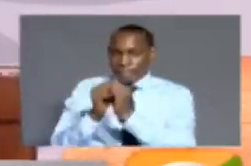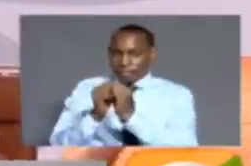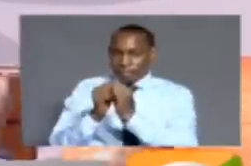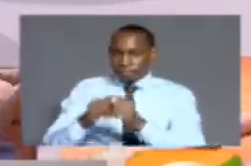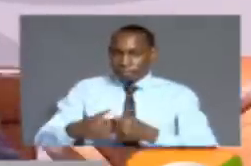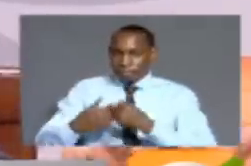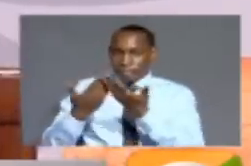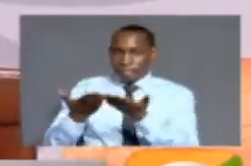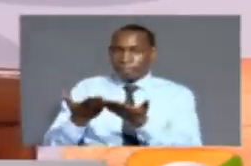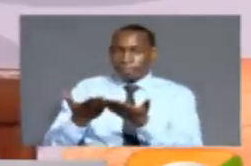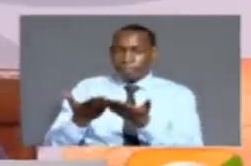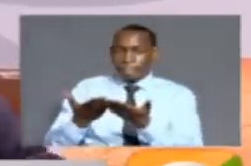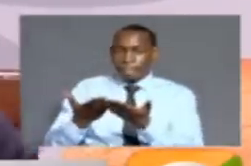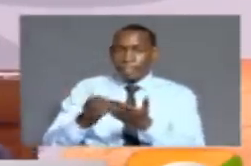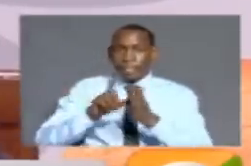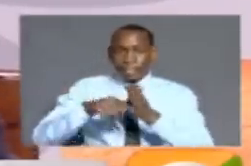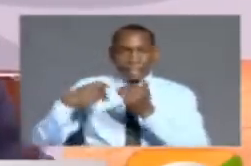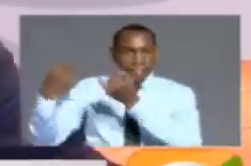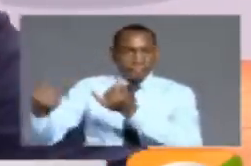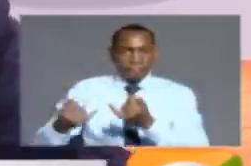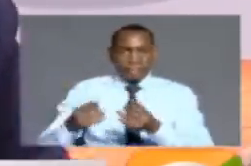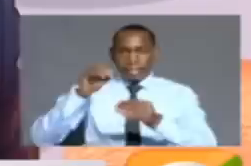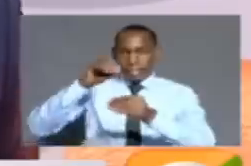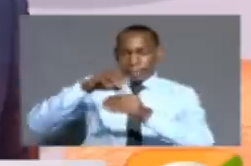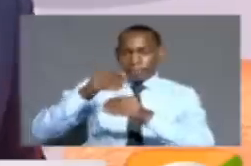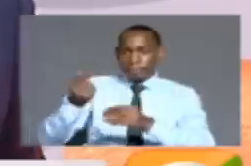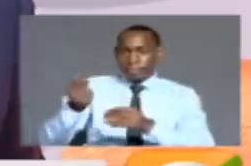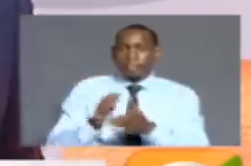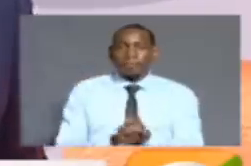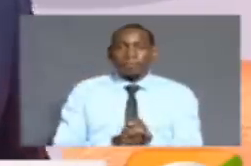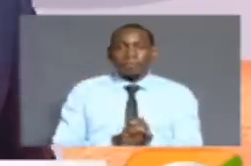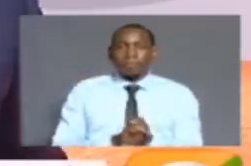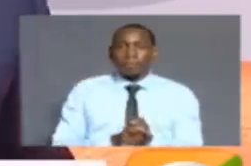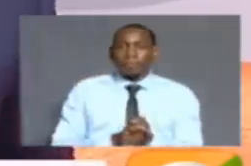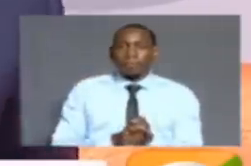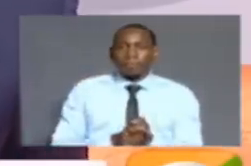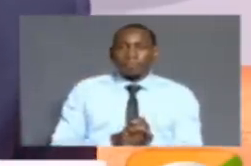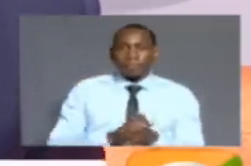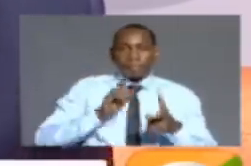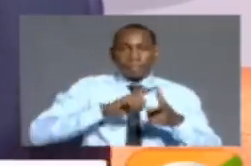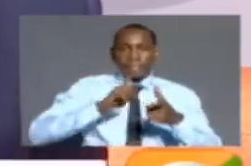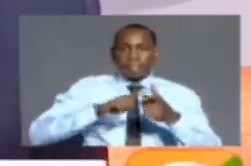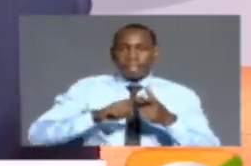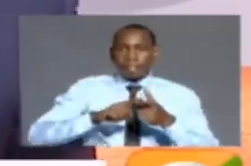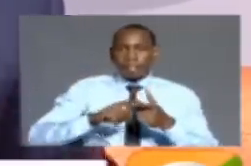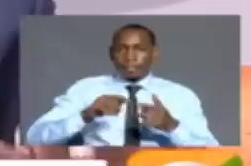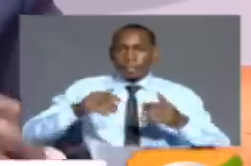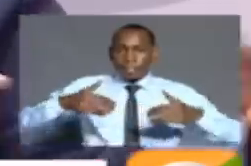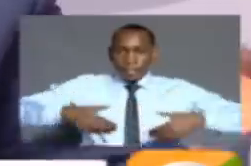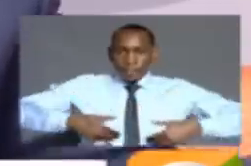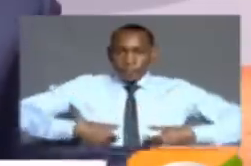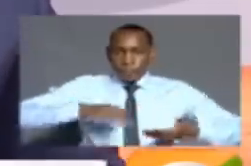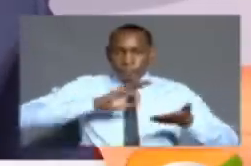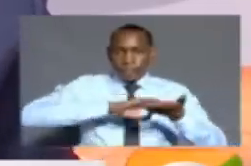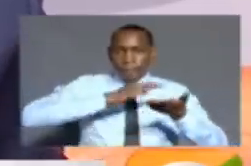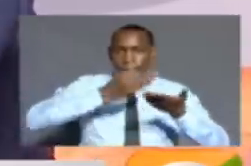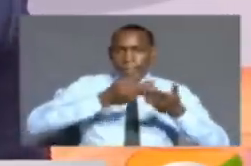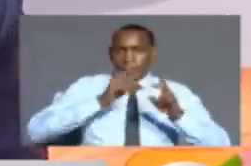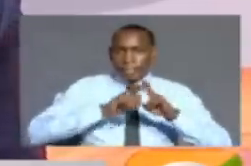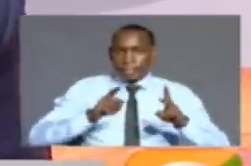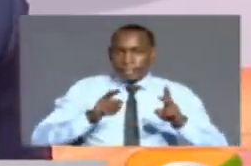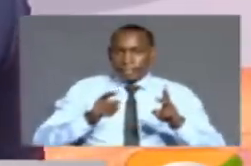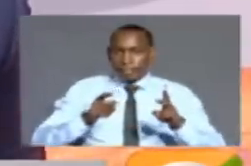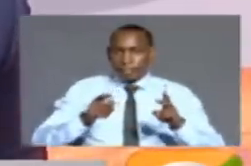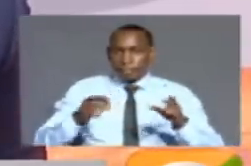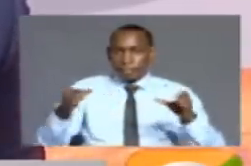some, I put them little money, invite my dear sister here to come, and then we go to the youth fund, we start a